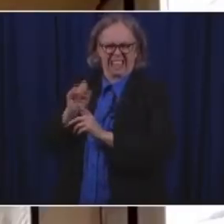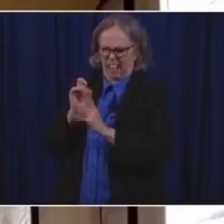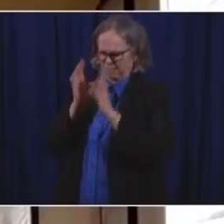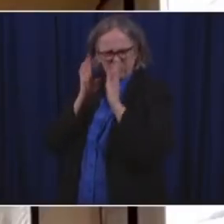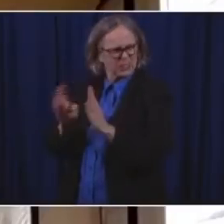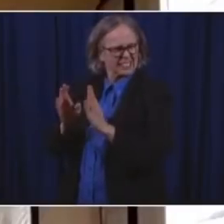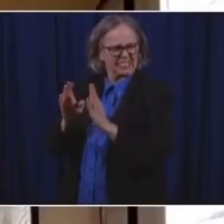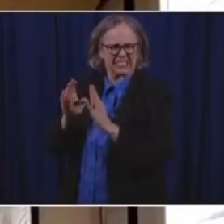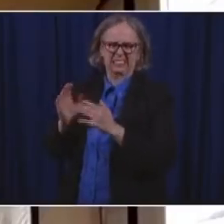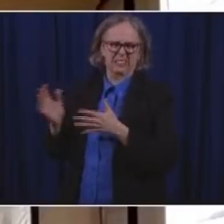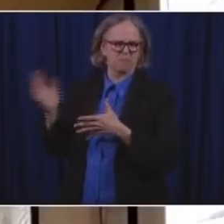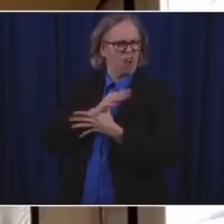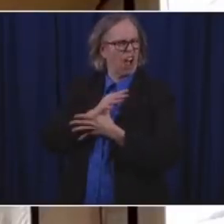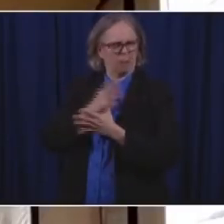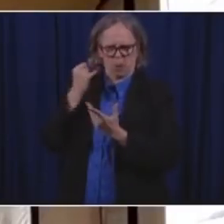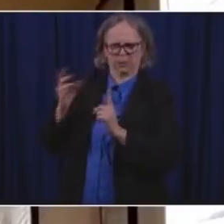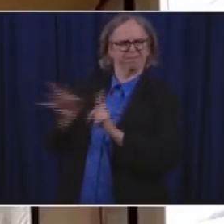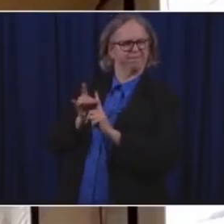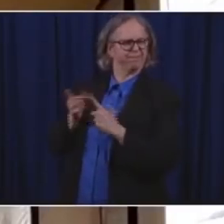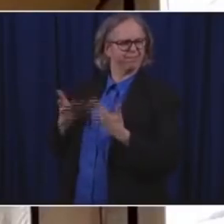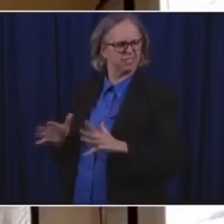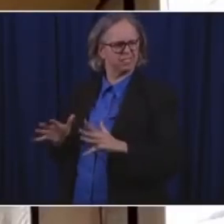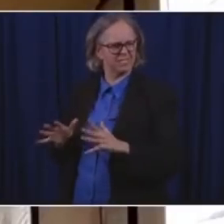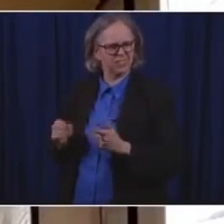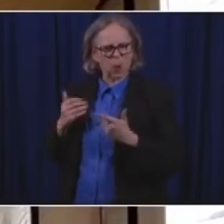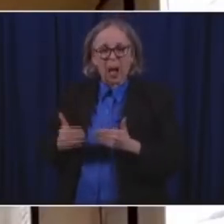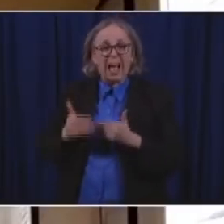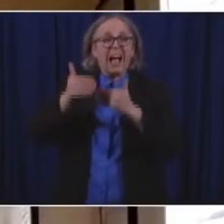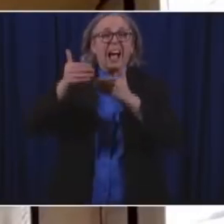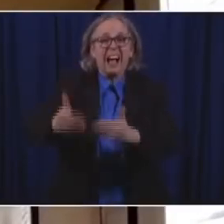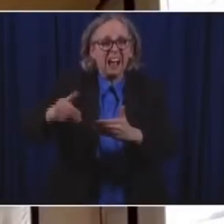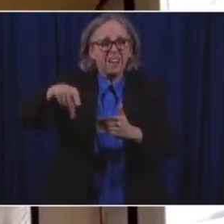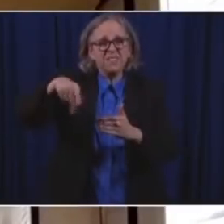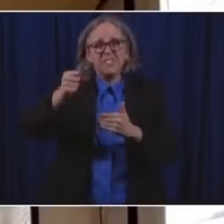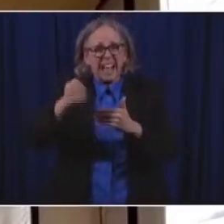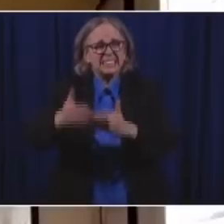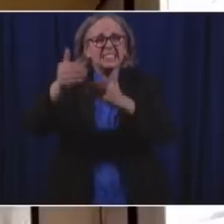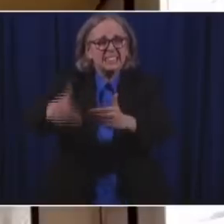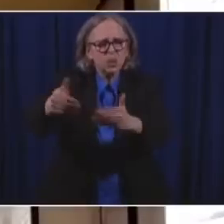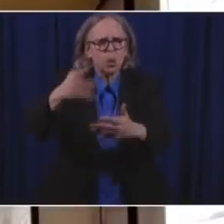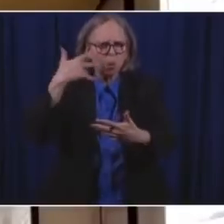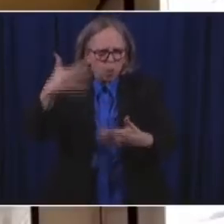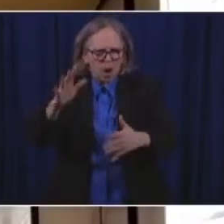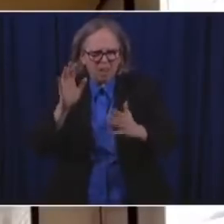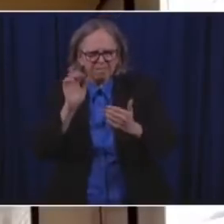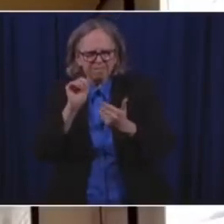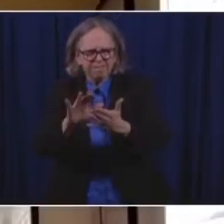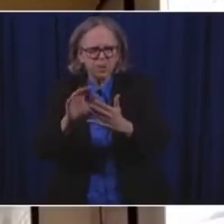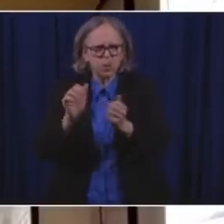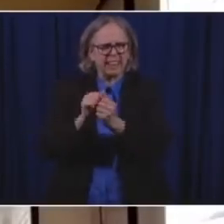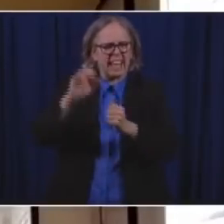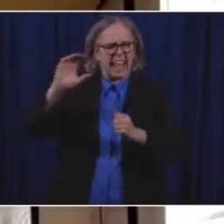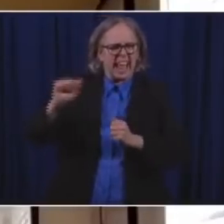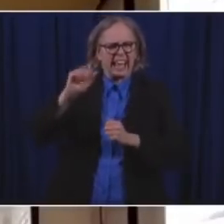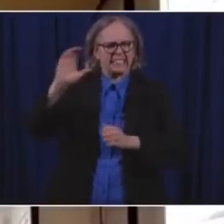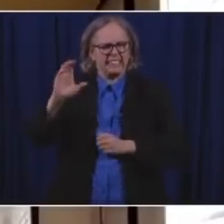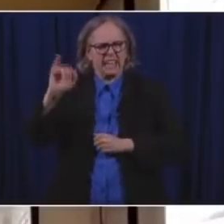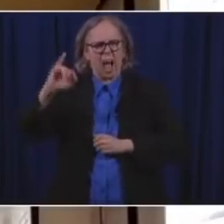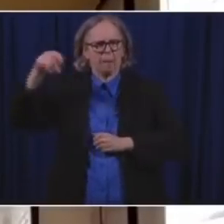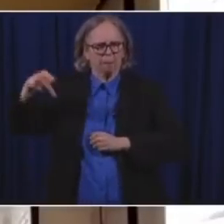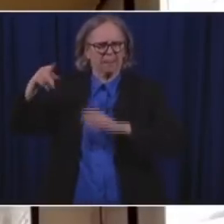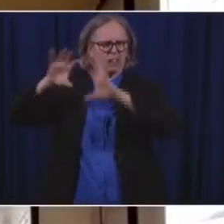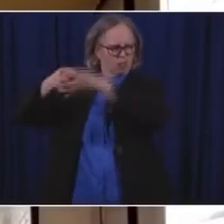just as we did with this phase, we're going to be actively working with the ACIP, the National Academy of Sciences, and